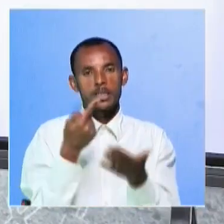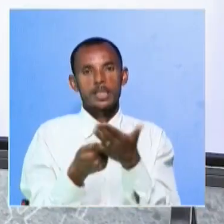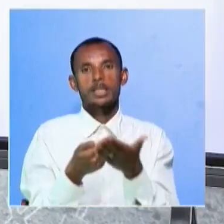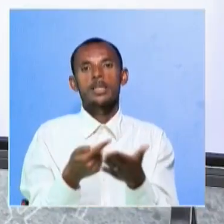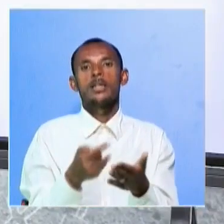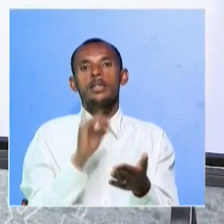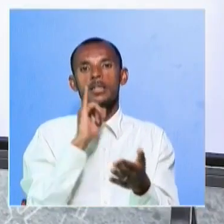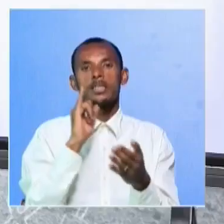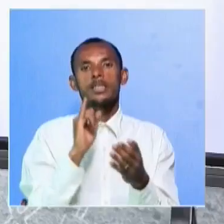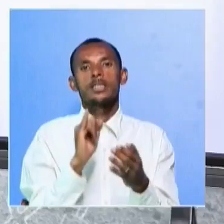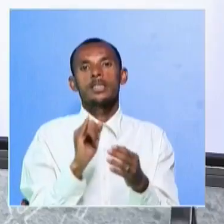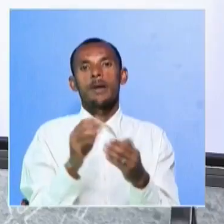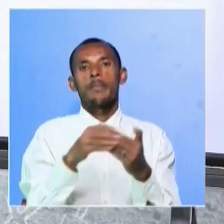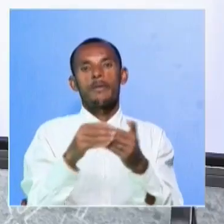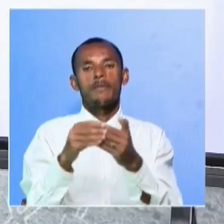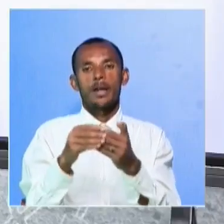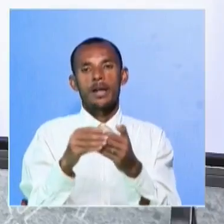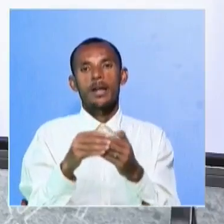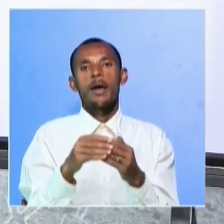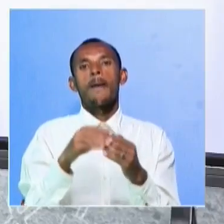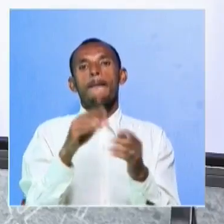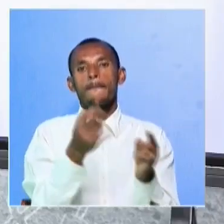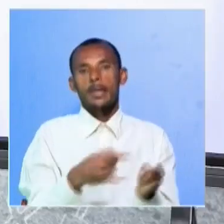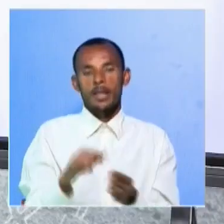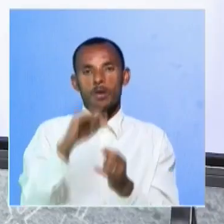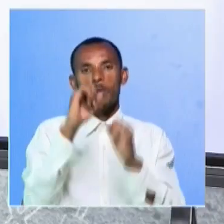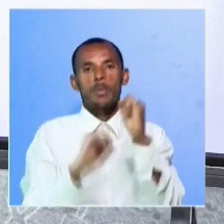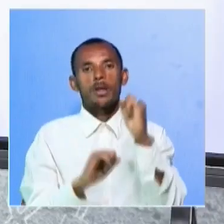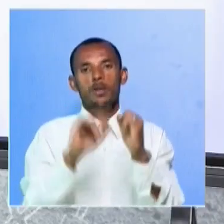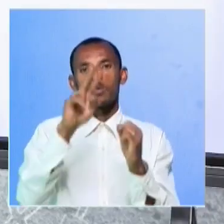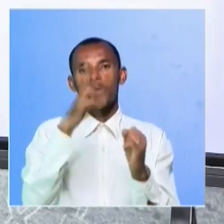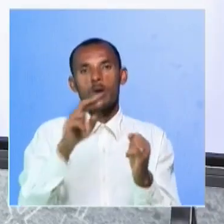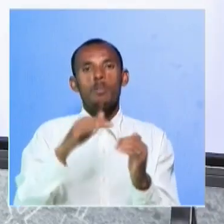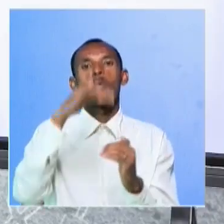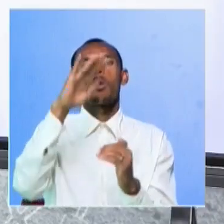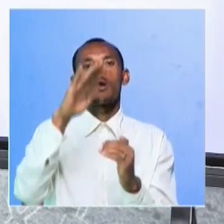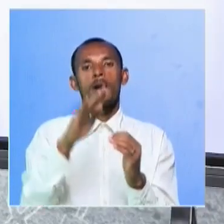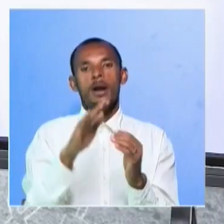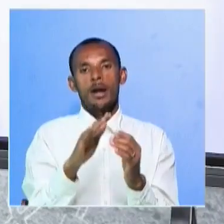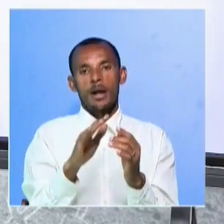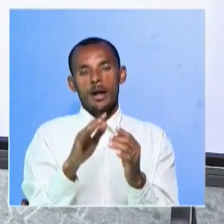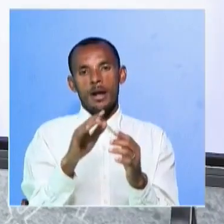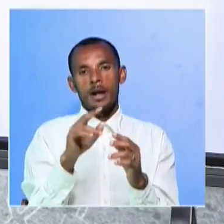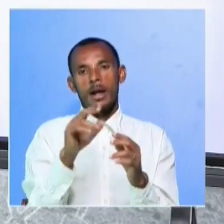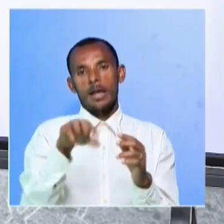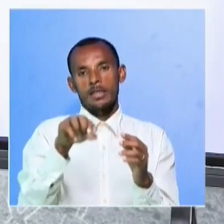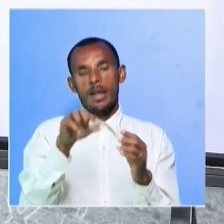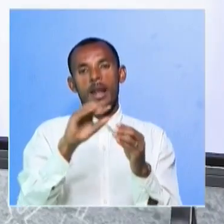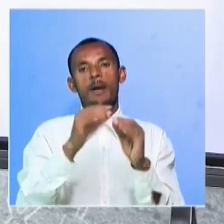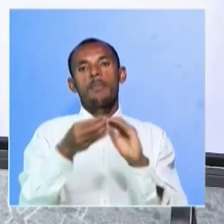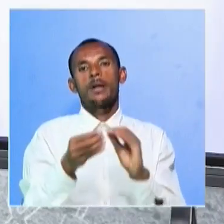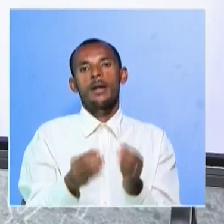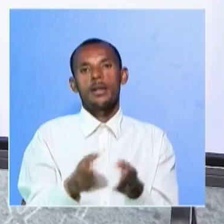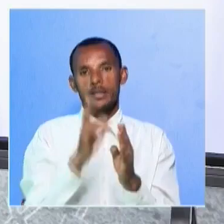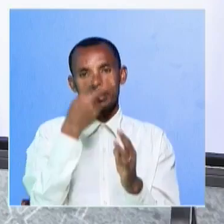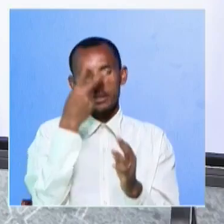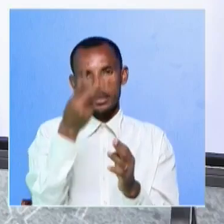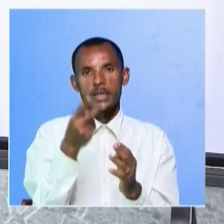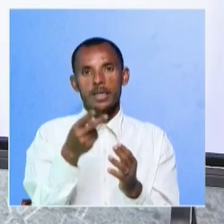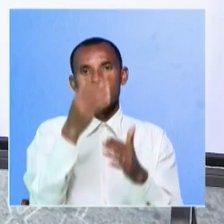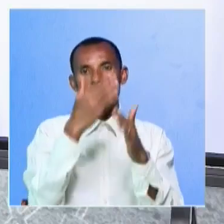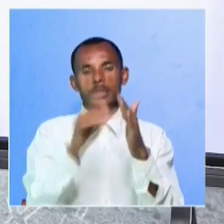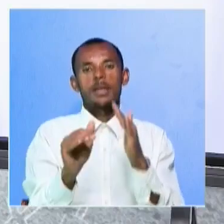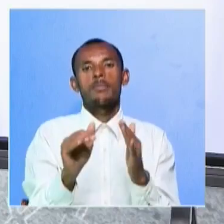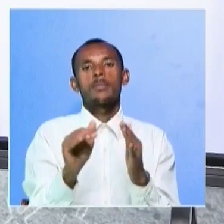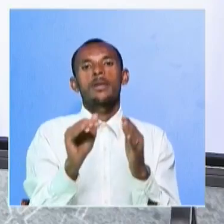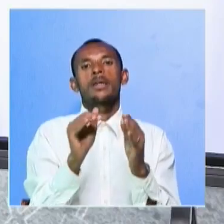the preferred method in comparing two or more rational numbers. Okay, so let's see some examples on